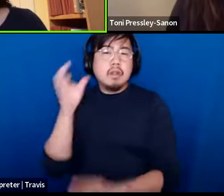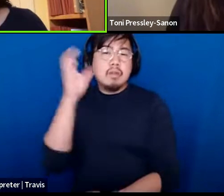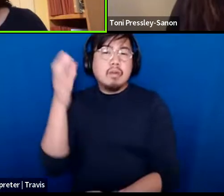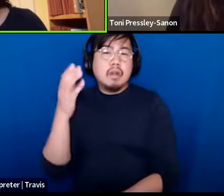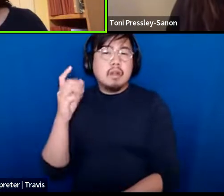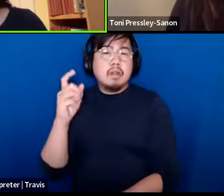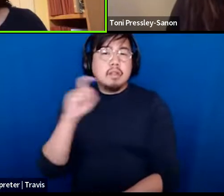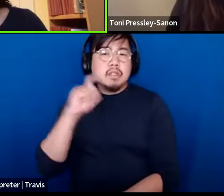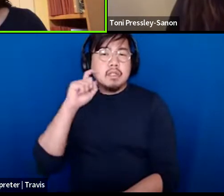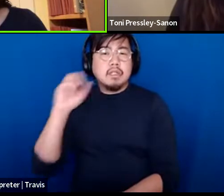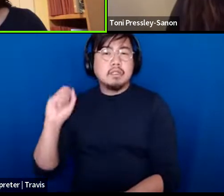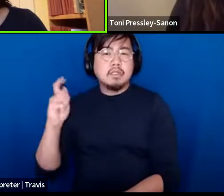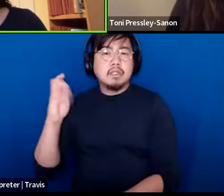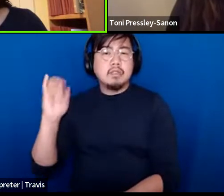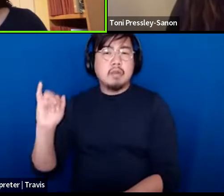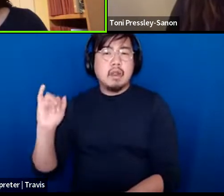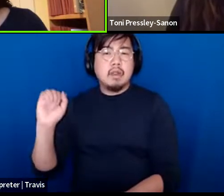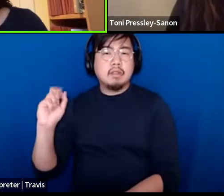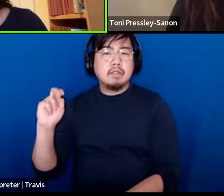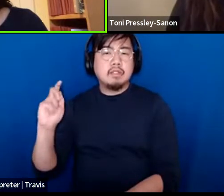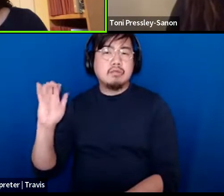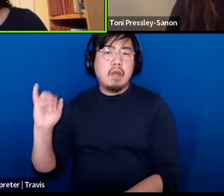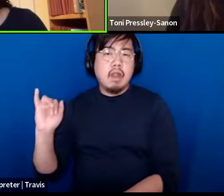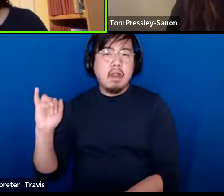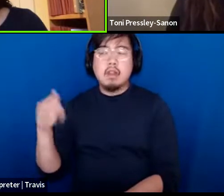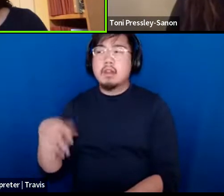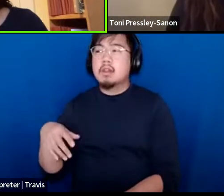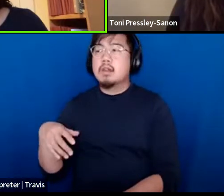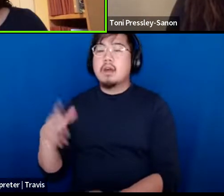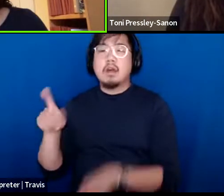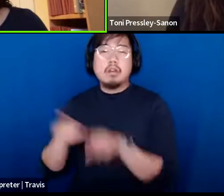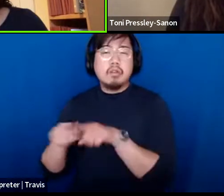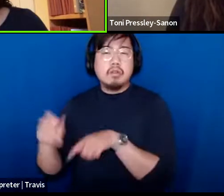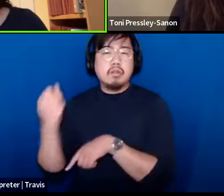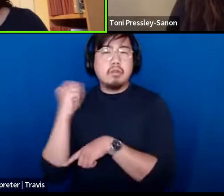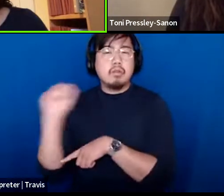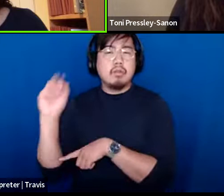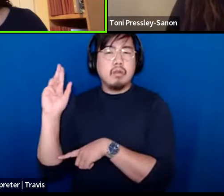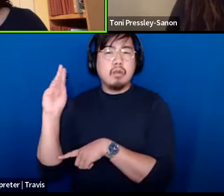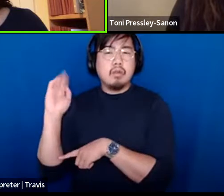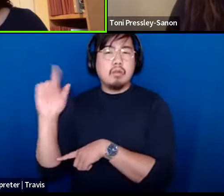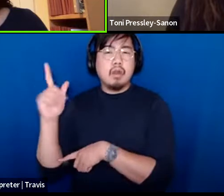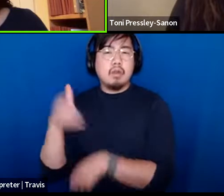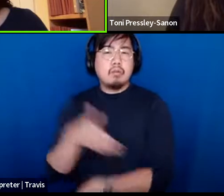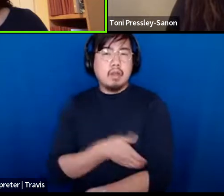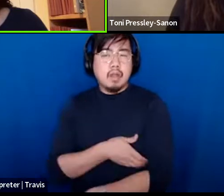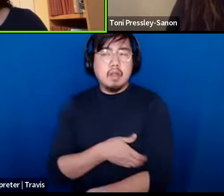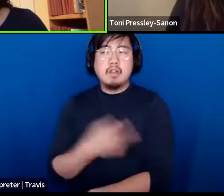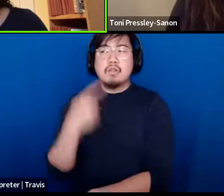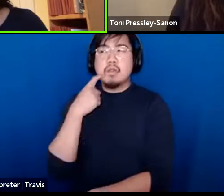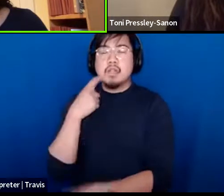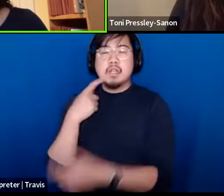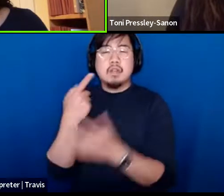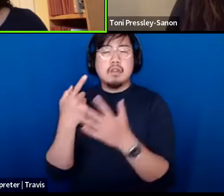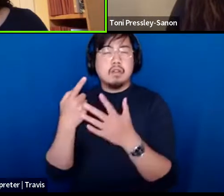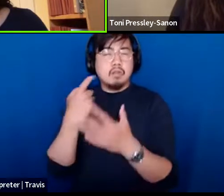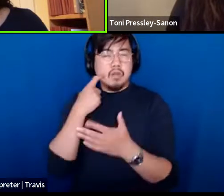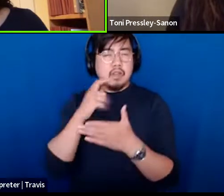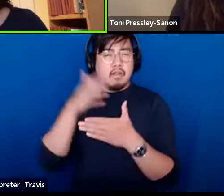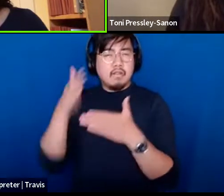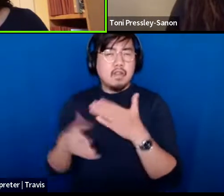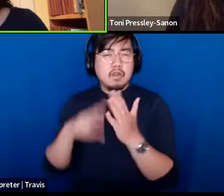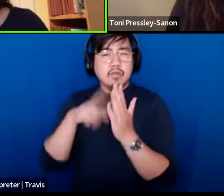very directly, very explicitly. Actually, just finished reading, I think, all of Baldwin's nonfiction. I think I have gotten